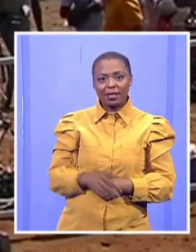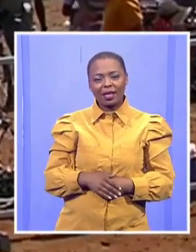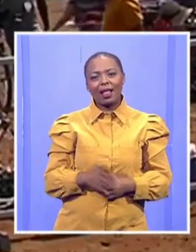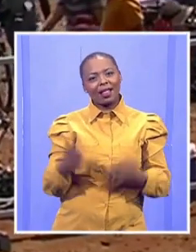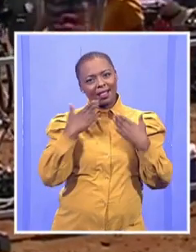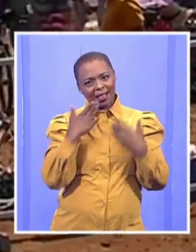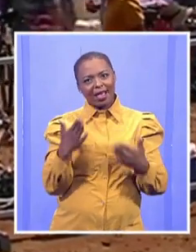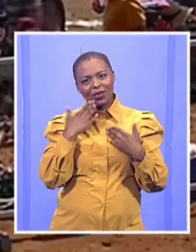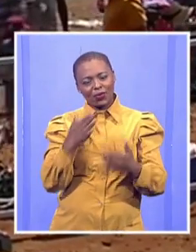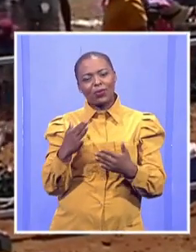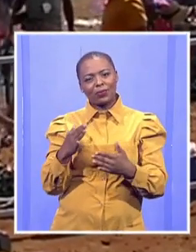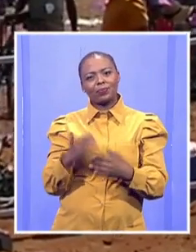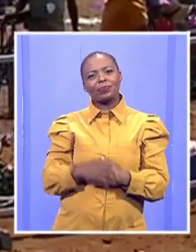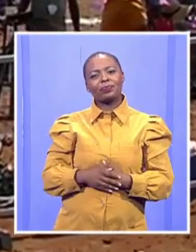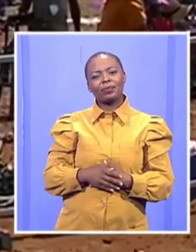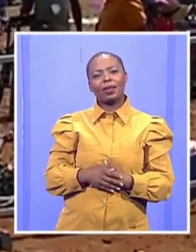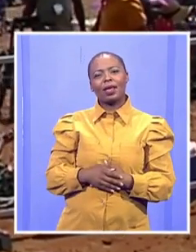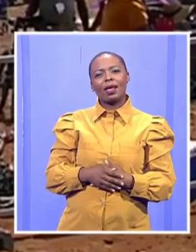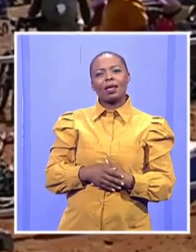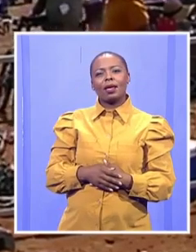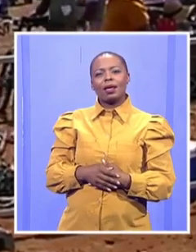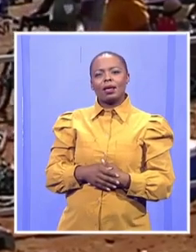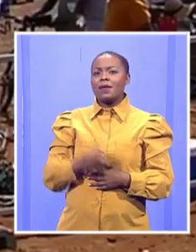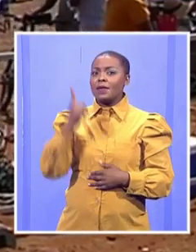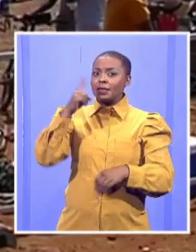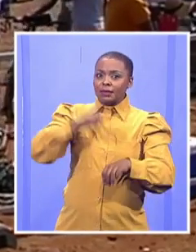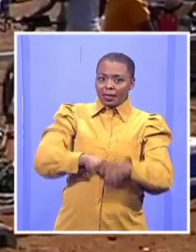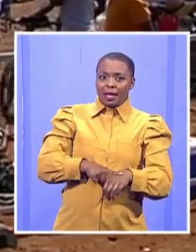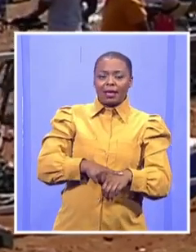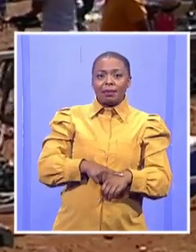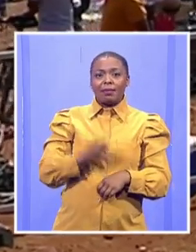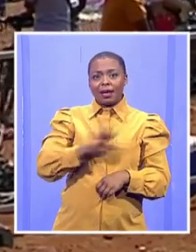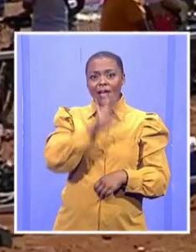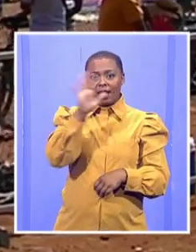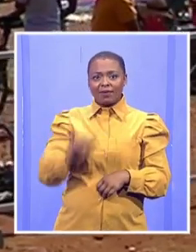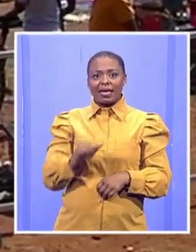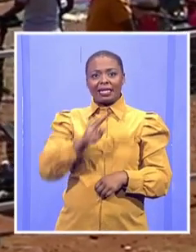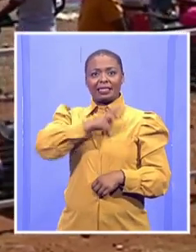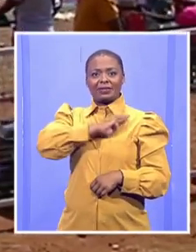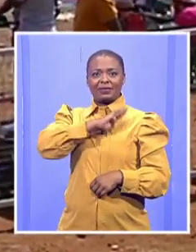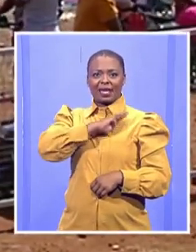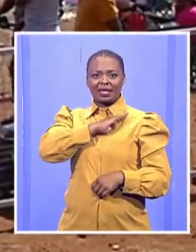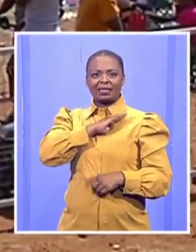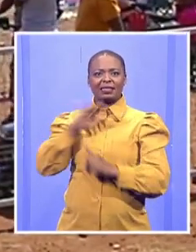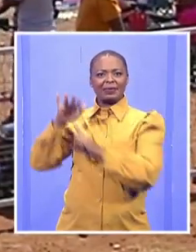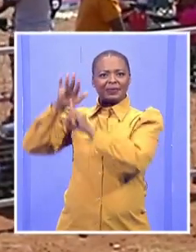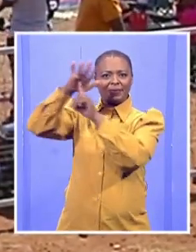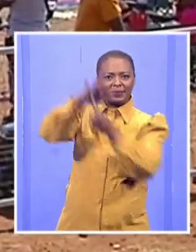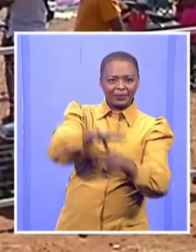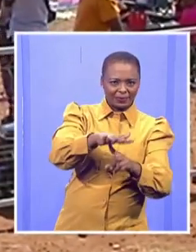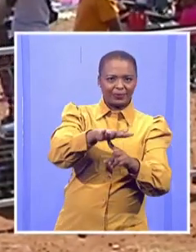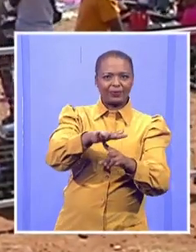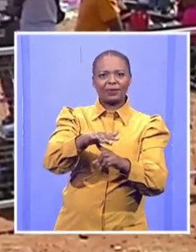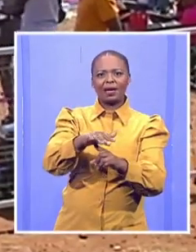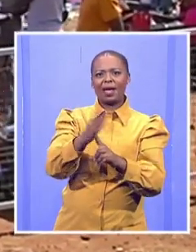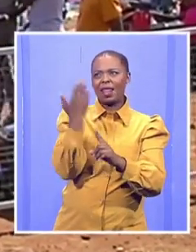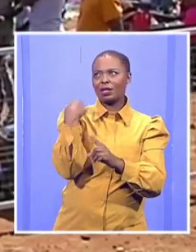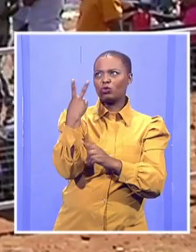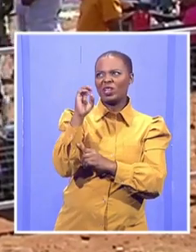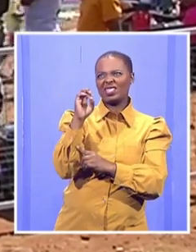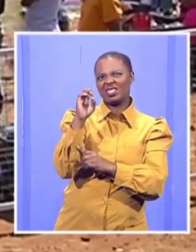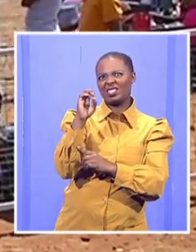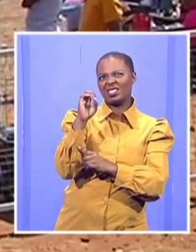having me. This is the first time that Africa Aerospace and Defence has taken place since 2018. The 2020 edition was